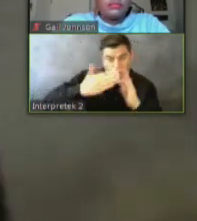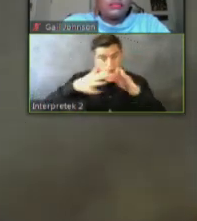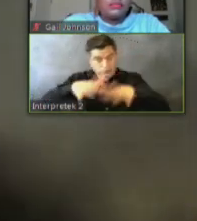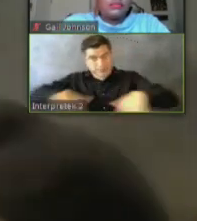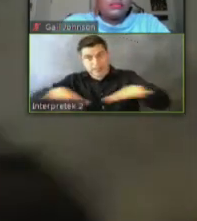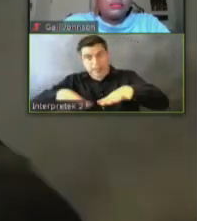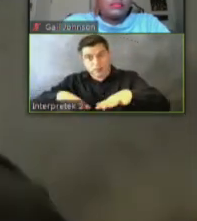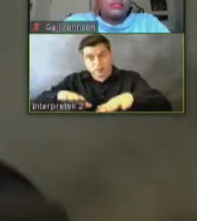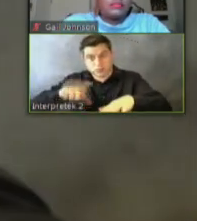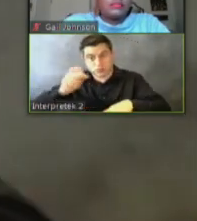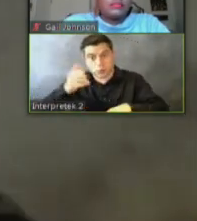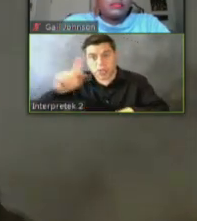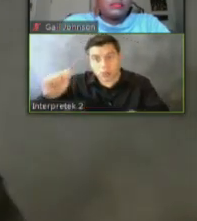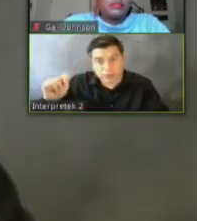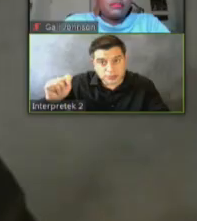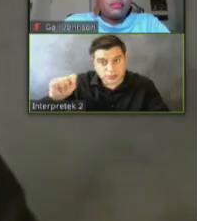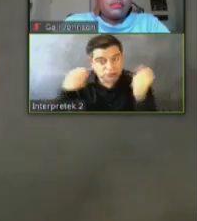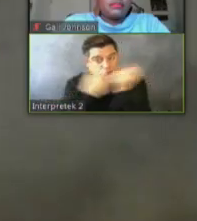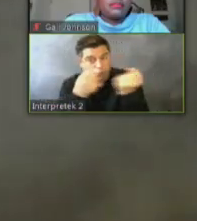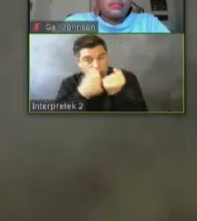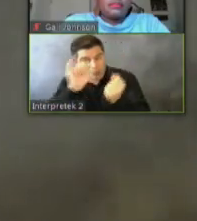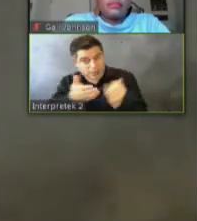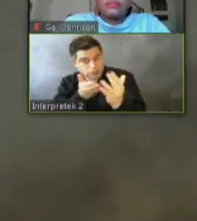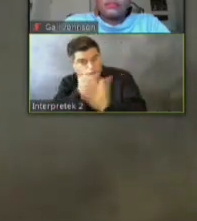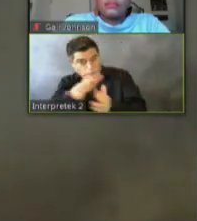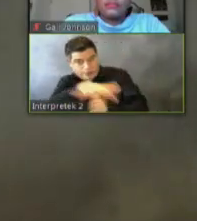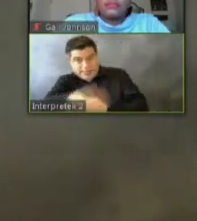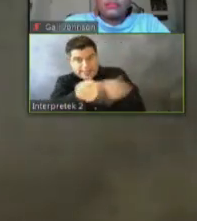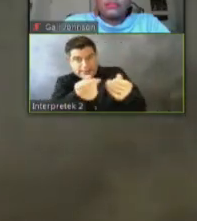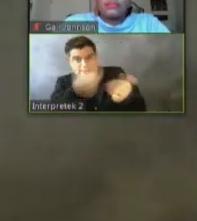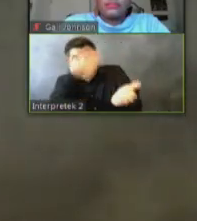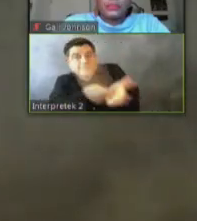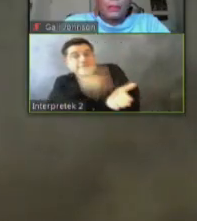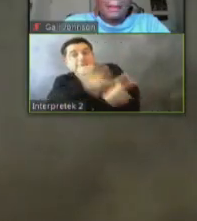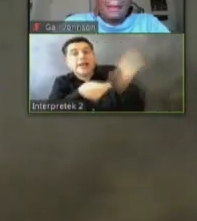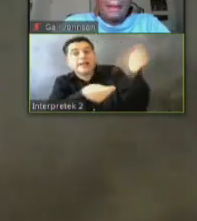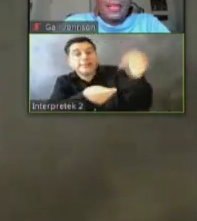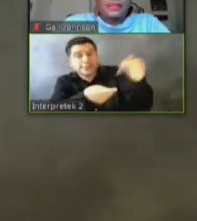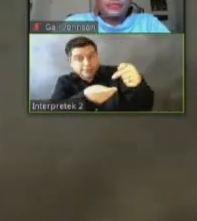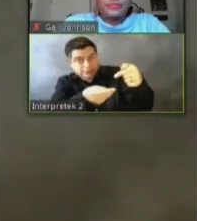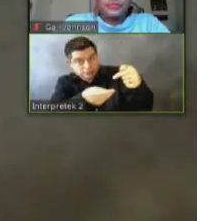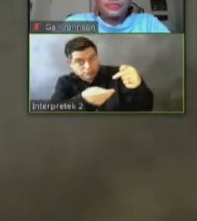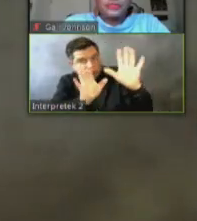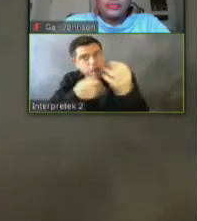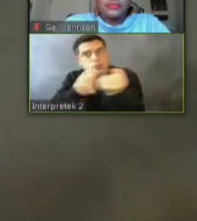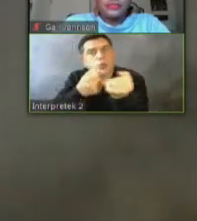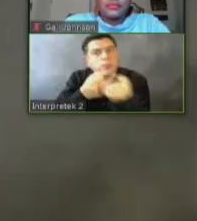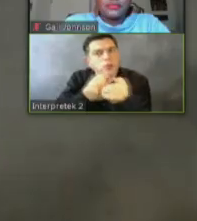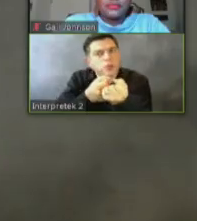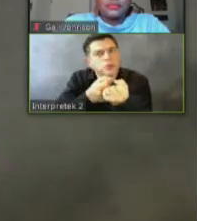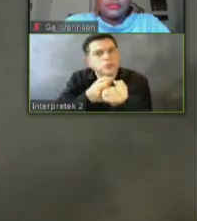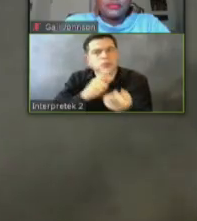supporting a CLT through land and subsidy sources, redoing your land policy and your subsidy source